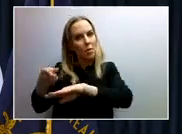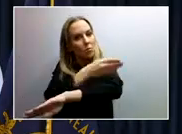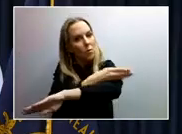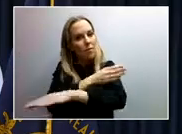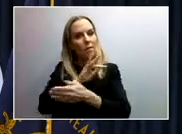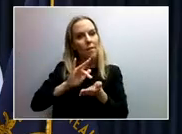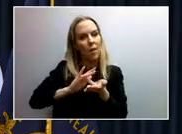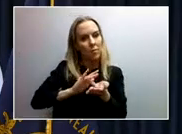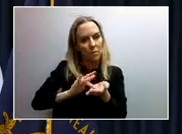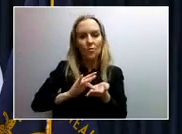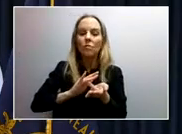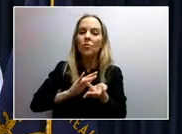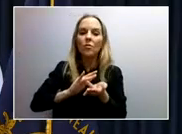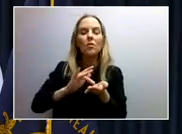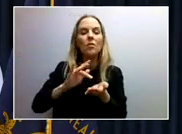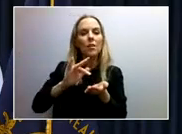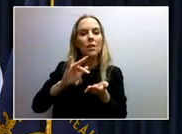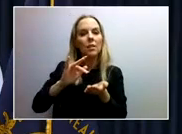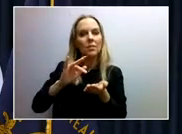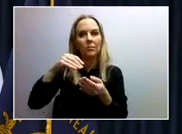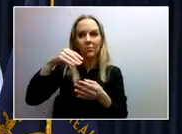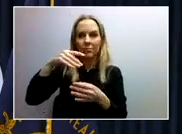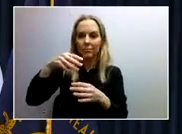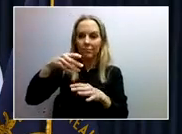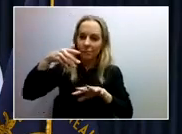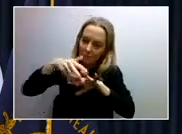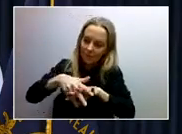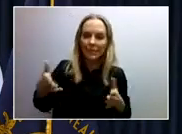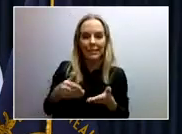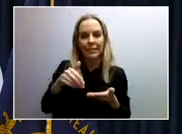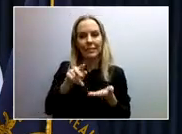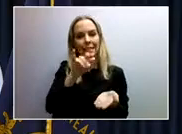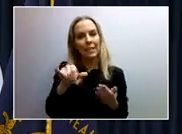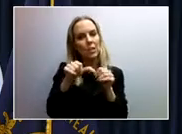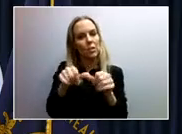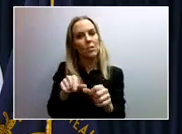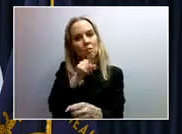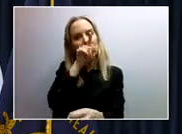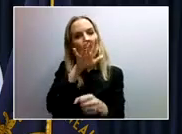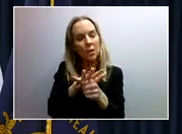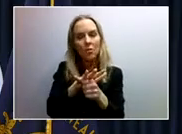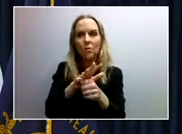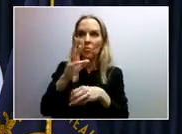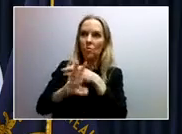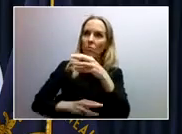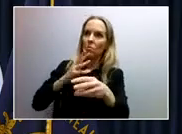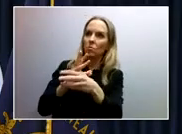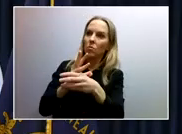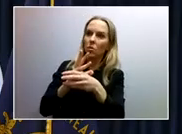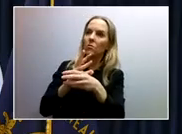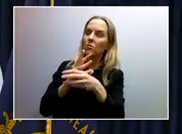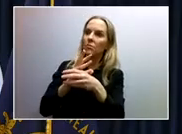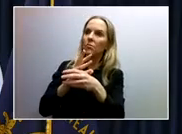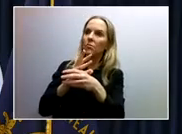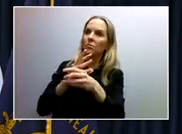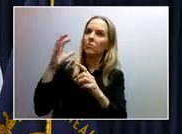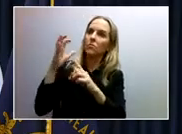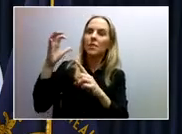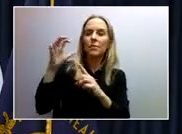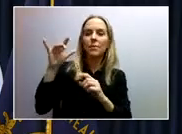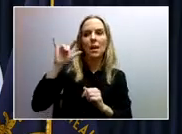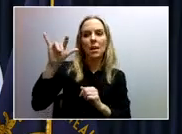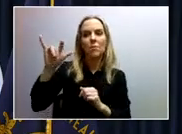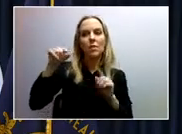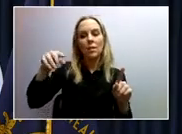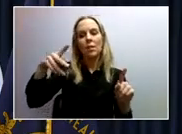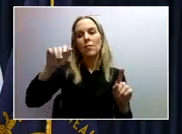Northern Kentucky, continue our commitment to a world-class airport in Paducah, continue our